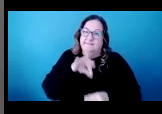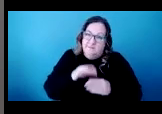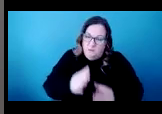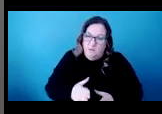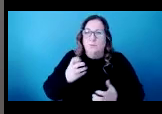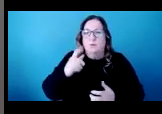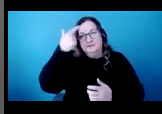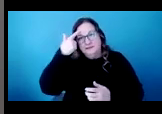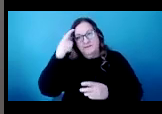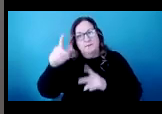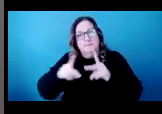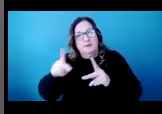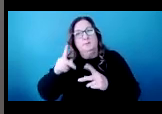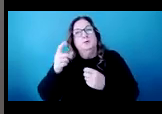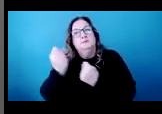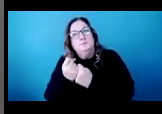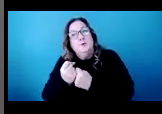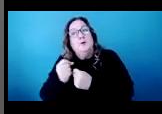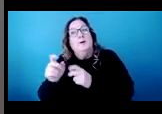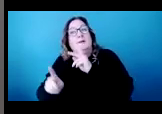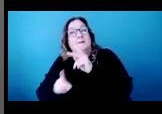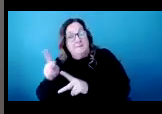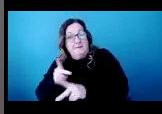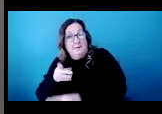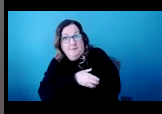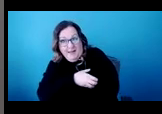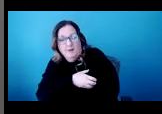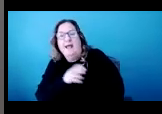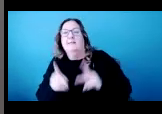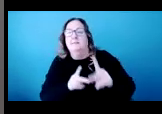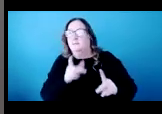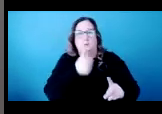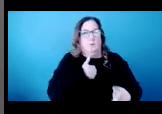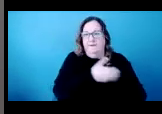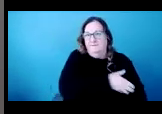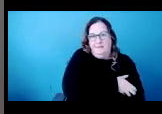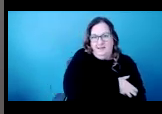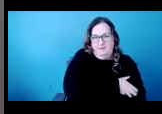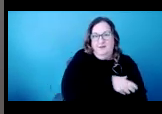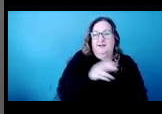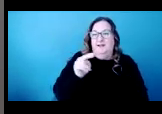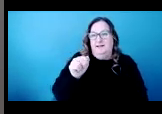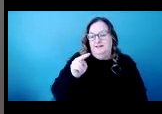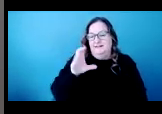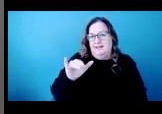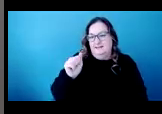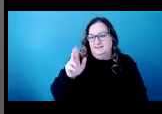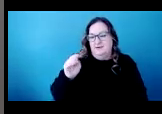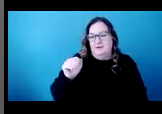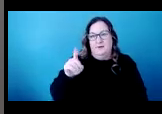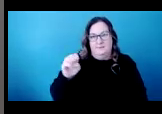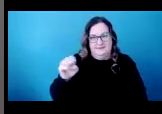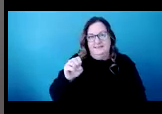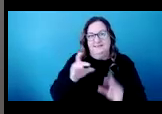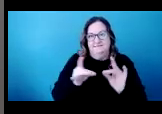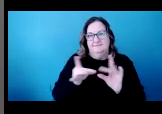most vulnerable as well as they do for the most powerful, as a quote by Nancy Armady. And I just wanted to